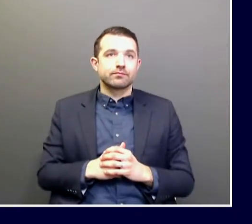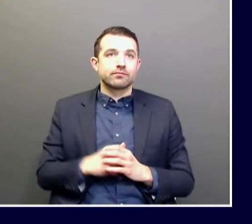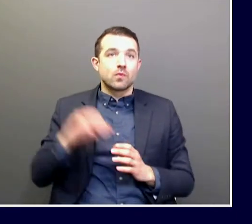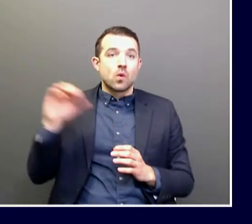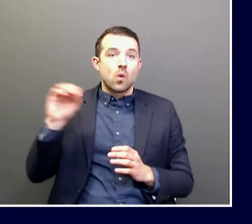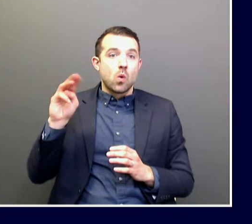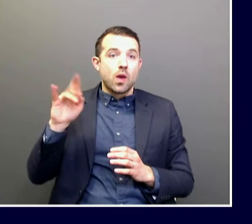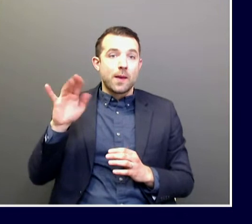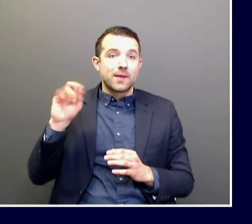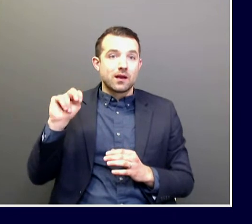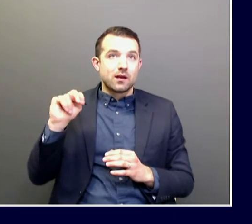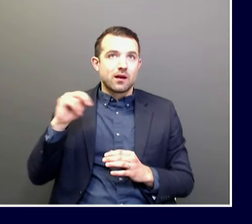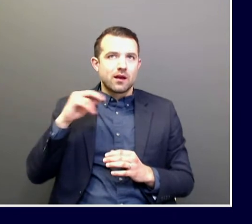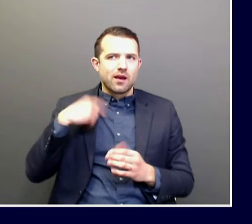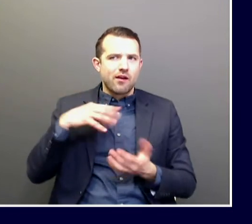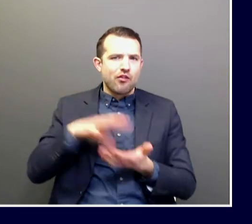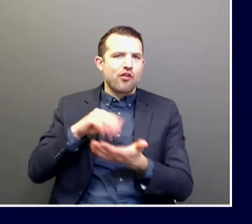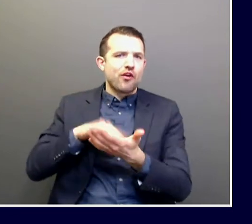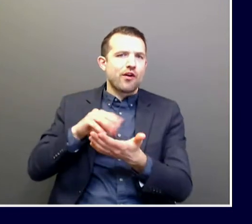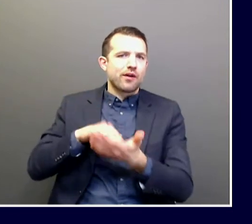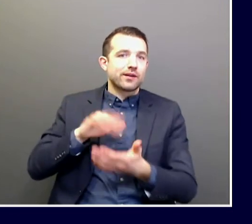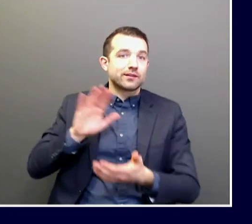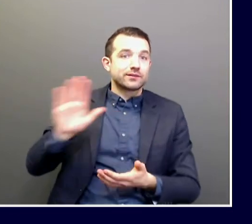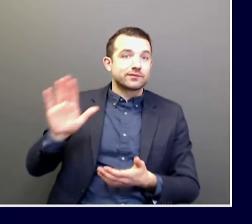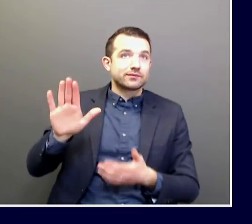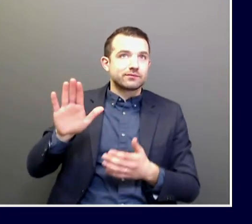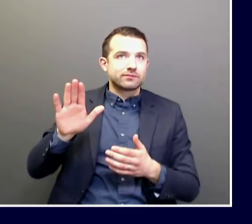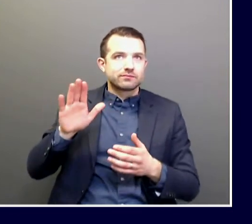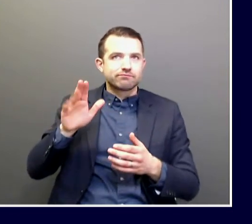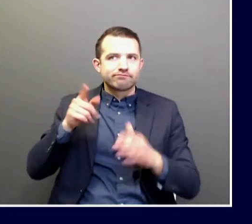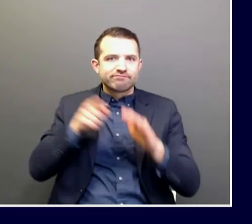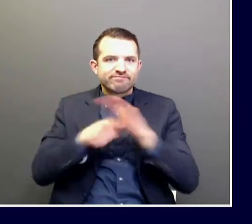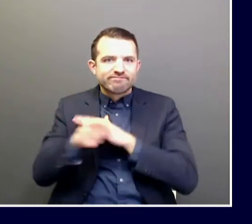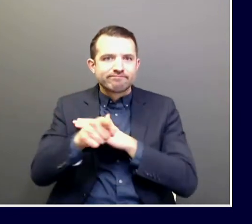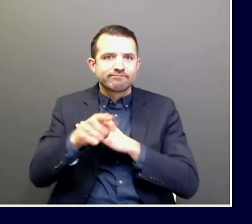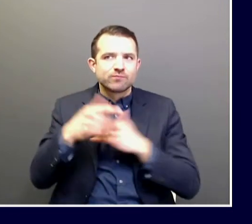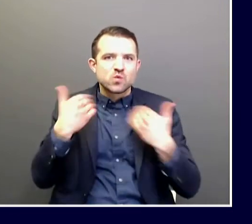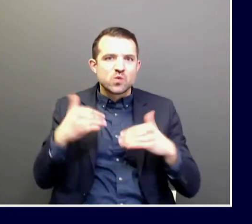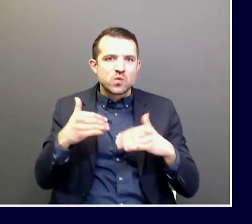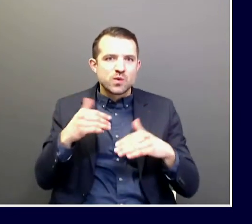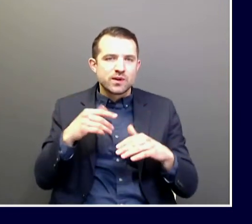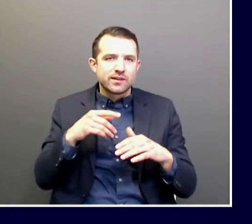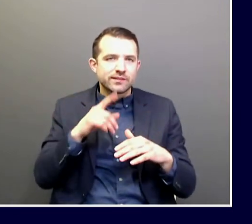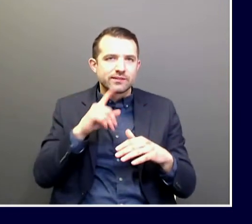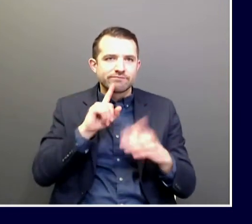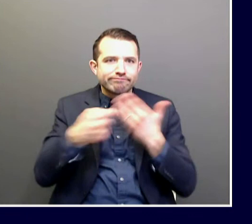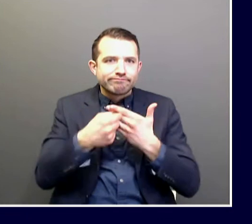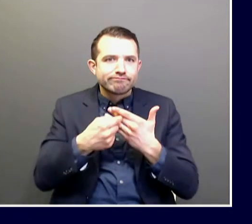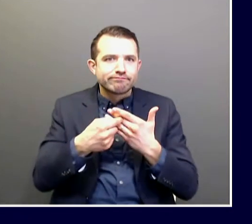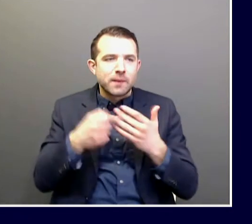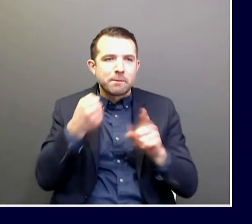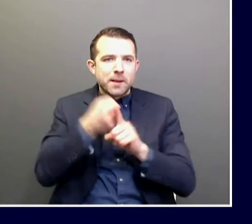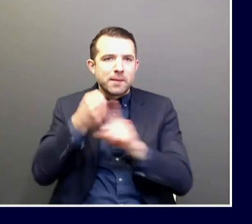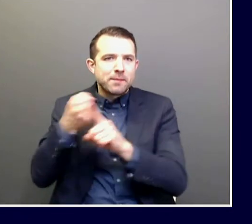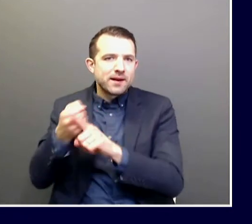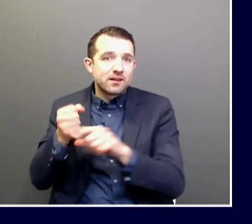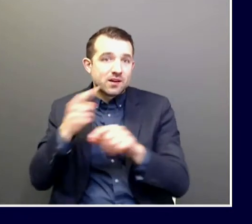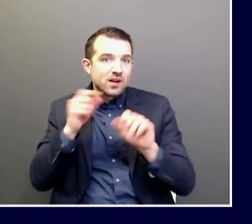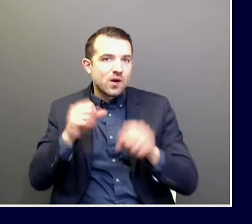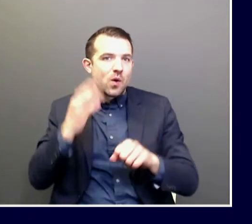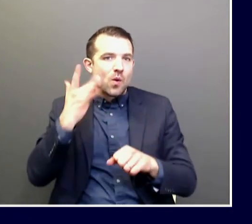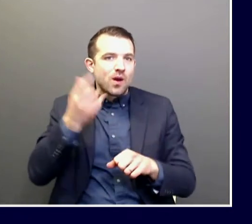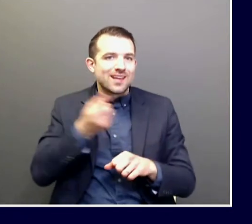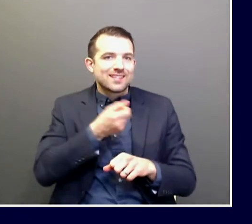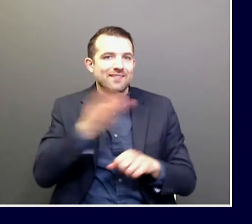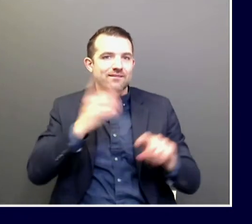it interacts with the body's immune system. That's for two reasons. The first is that it has a number of mutations that make it